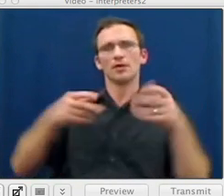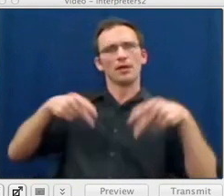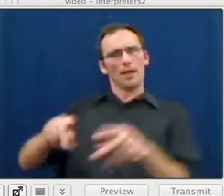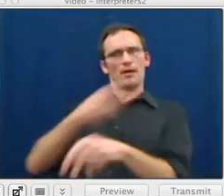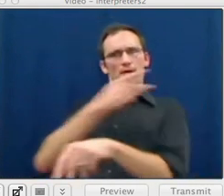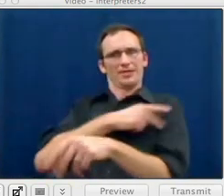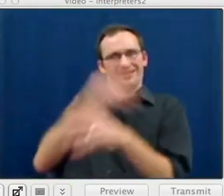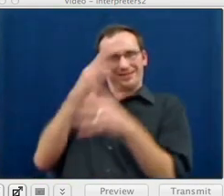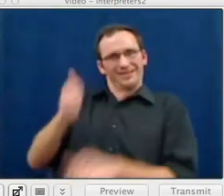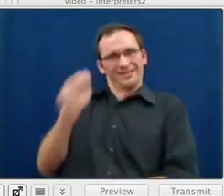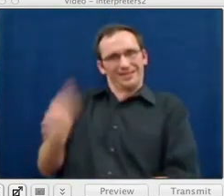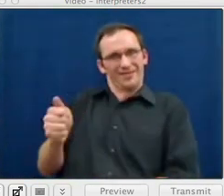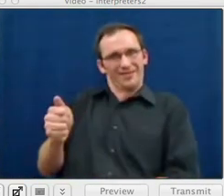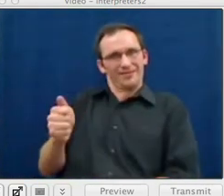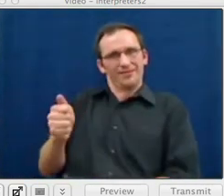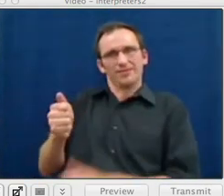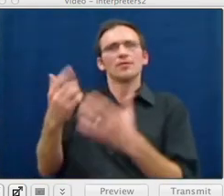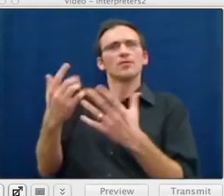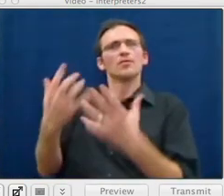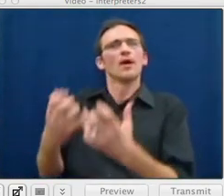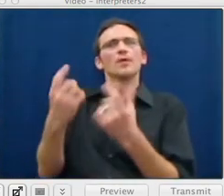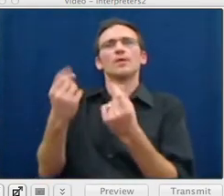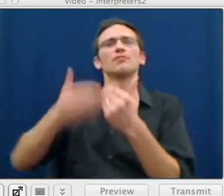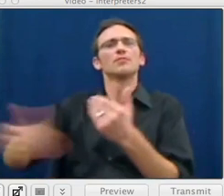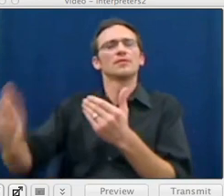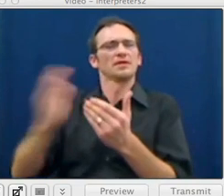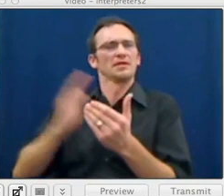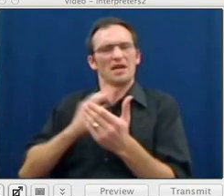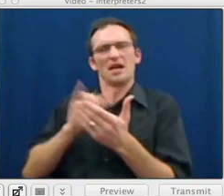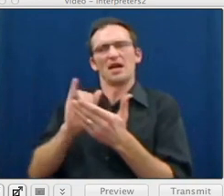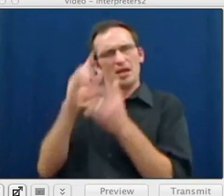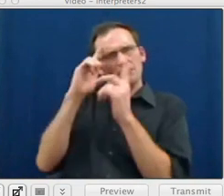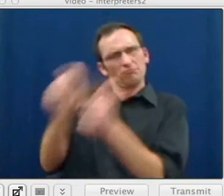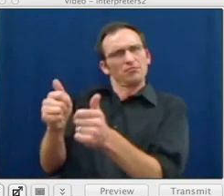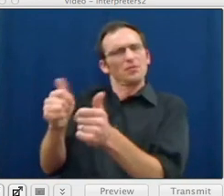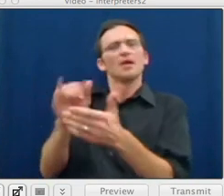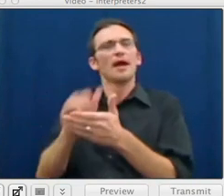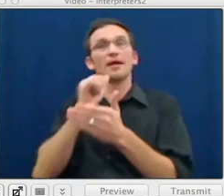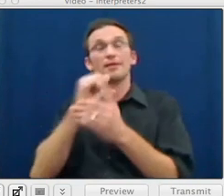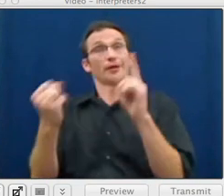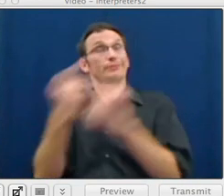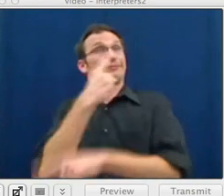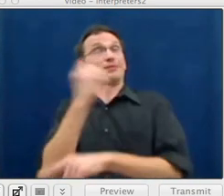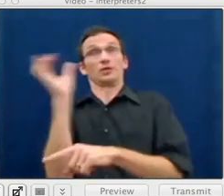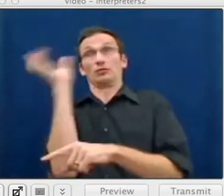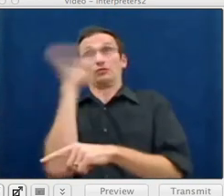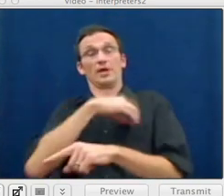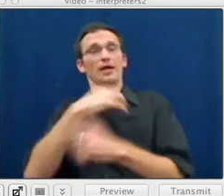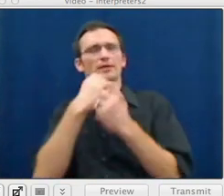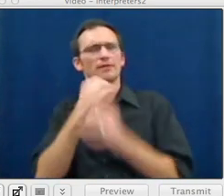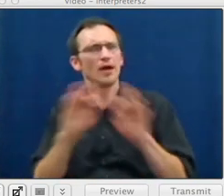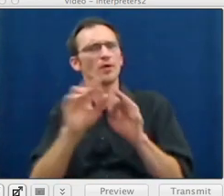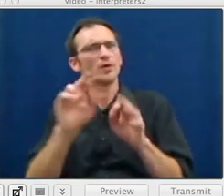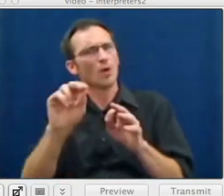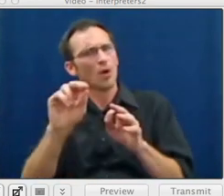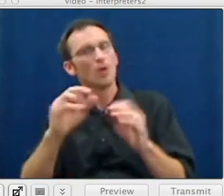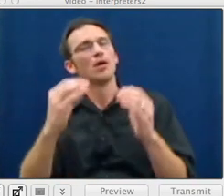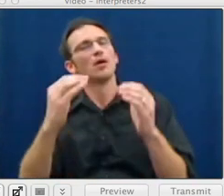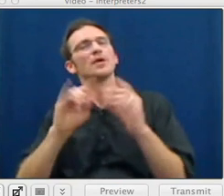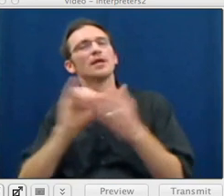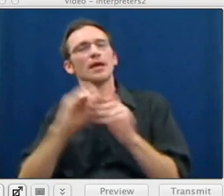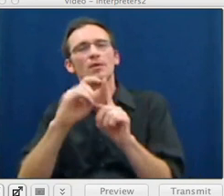care. Okay, so that's not a strange thing out there. And now I want to use this term laissez-faire